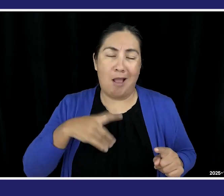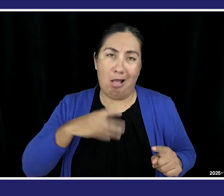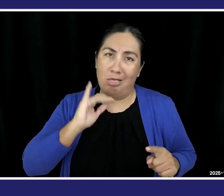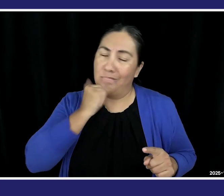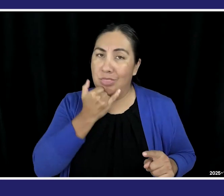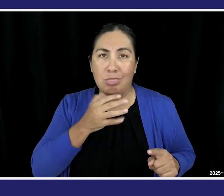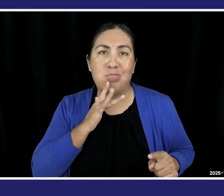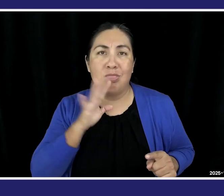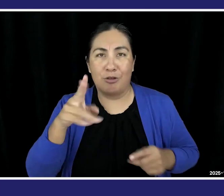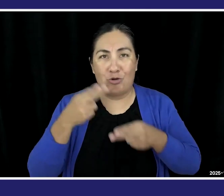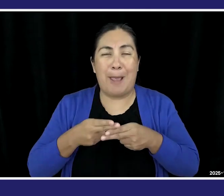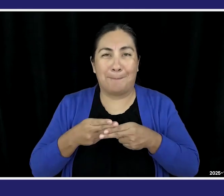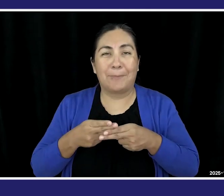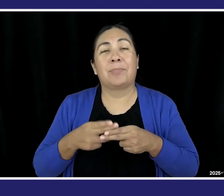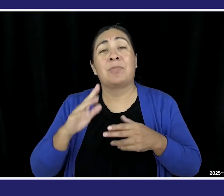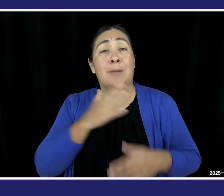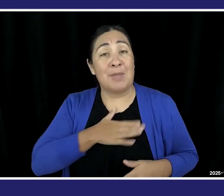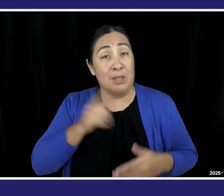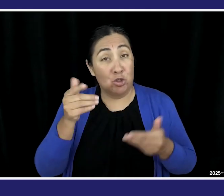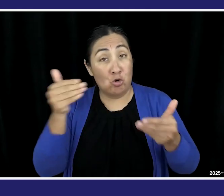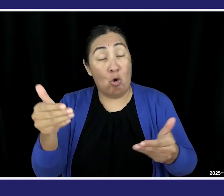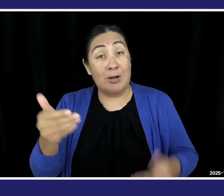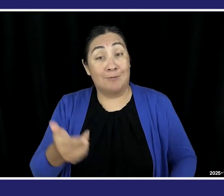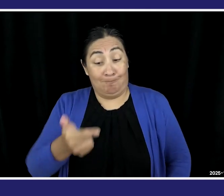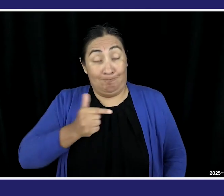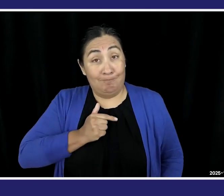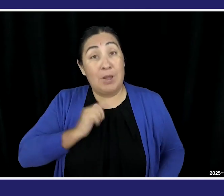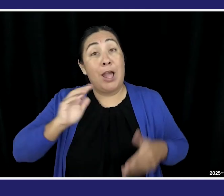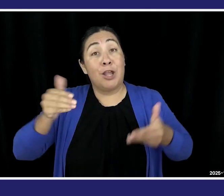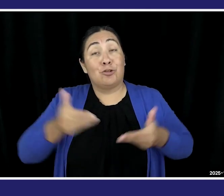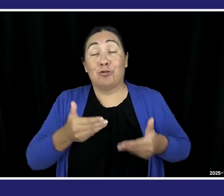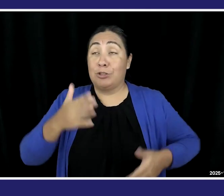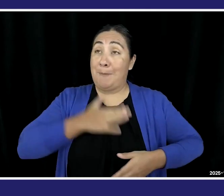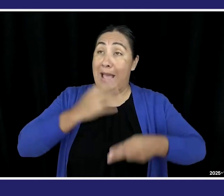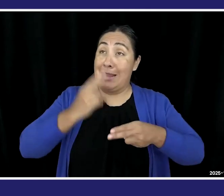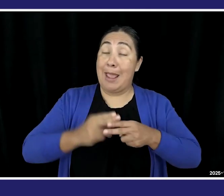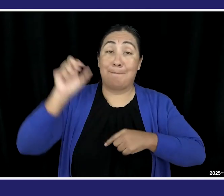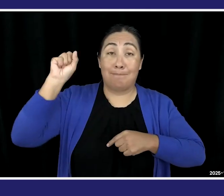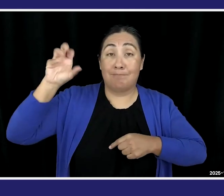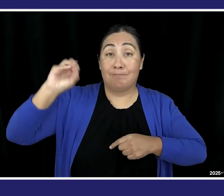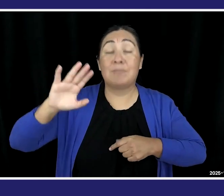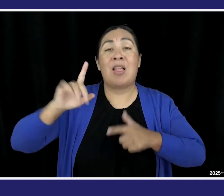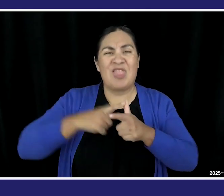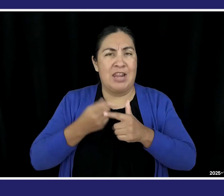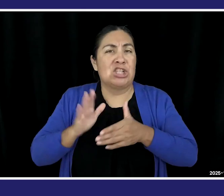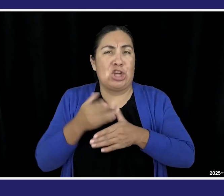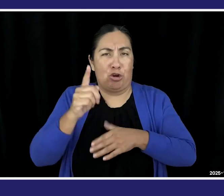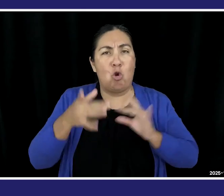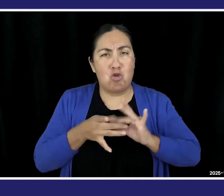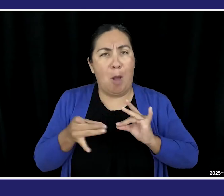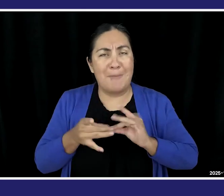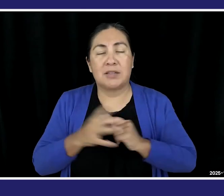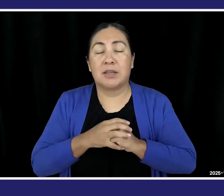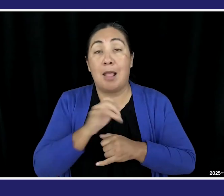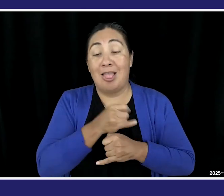your name. Please introduce yourself before sharing your comment. And the last thing I want to mention is that if